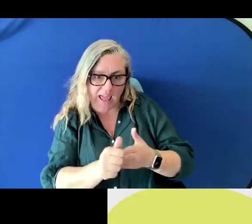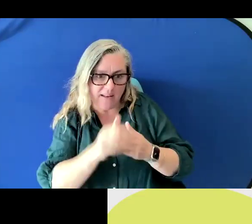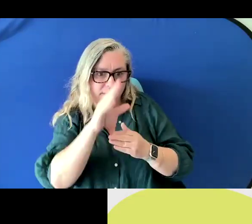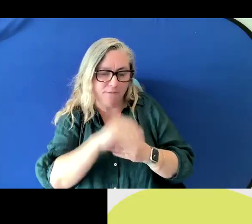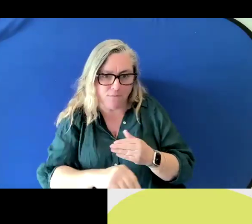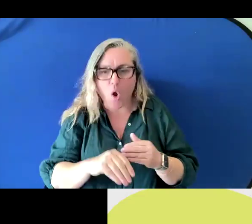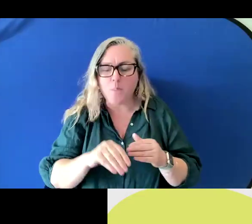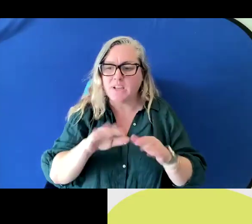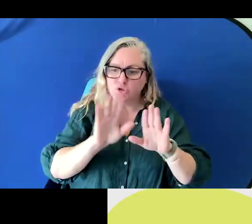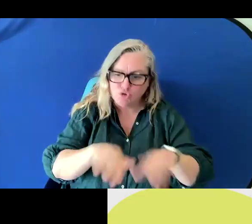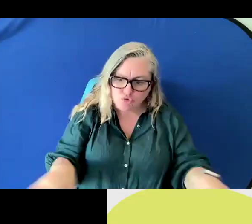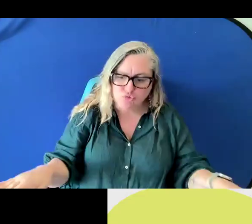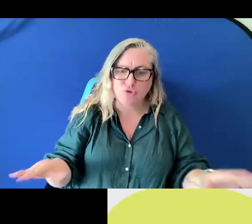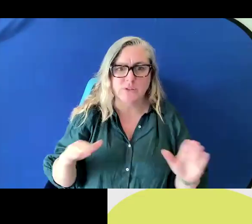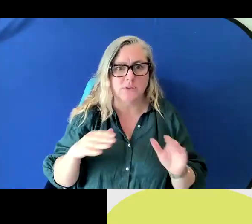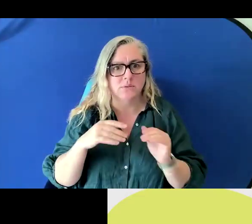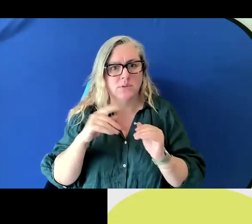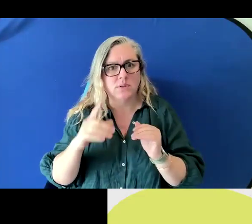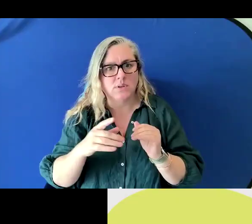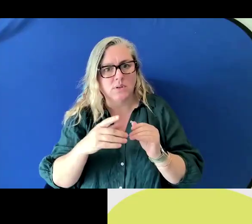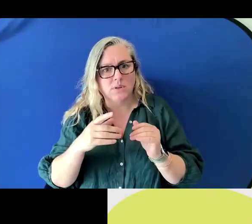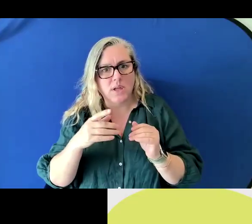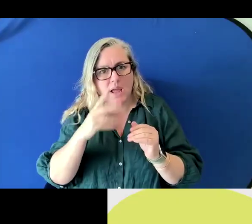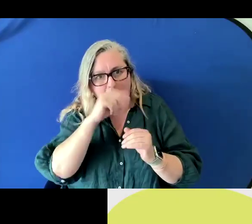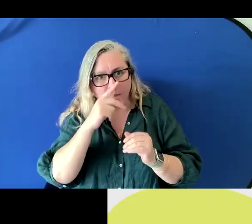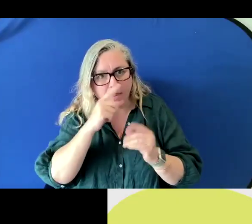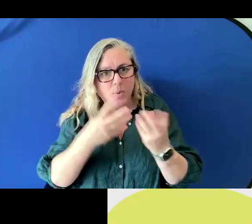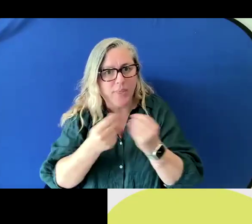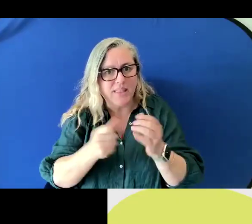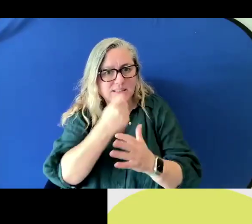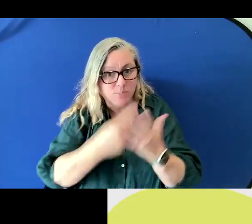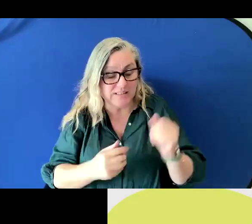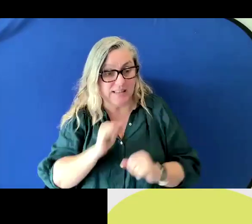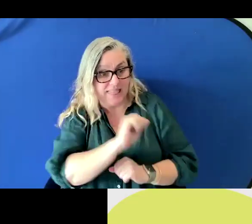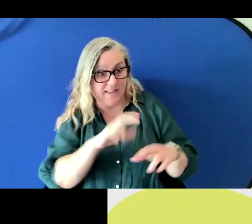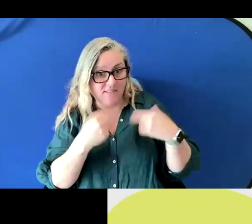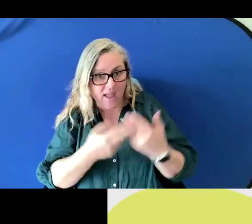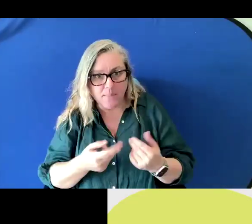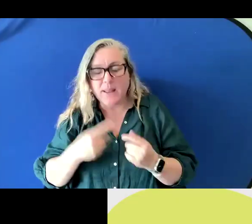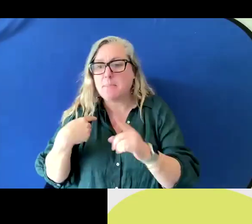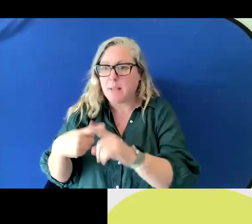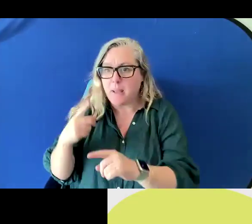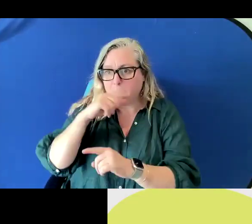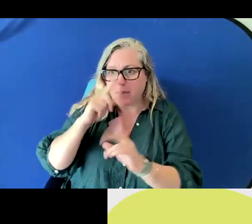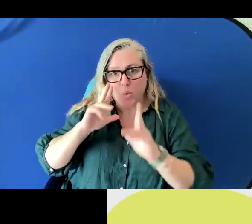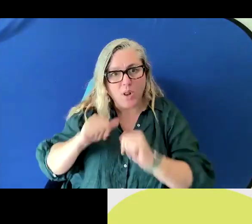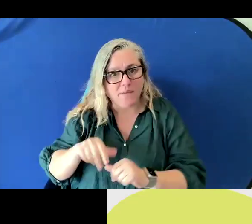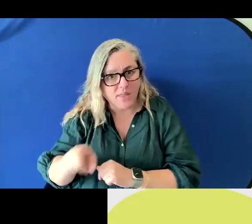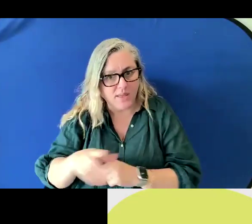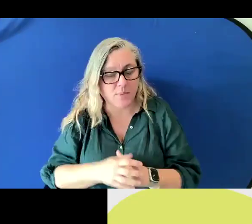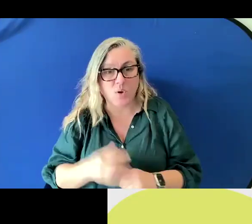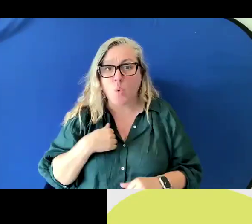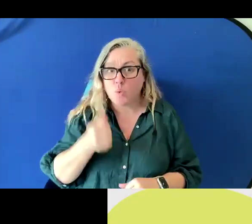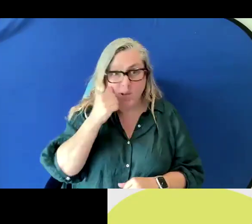with disability and their families and caregivers. We know that the most meaningful change, whether it's